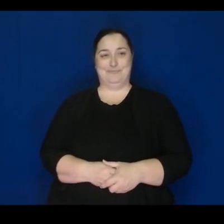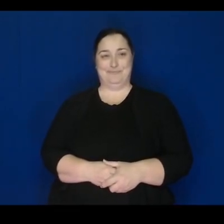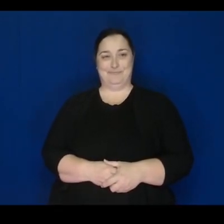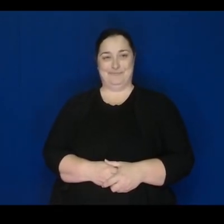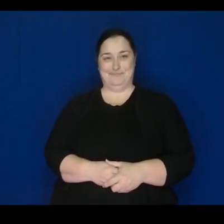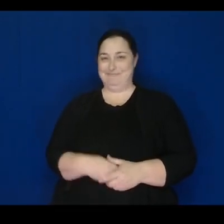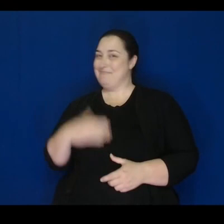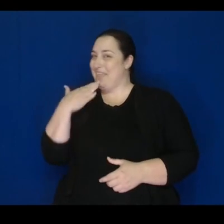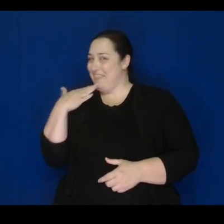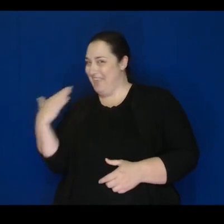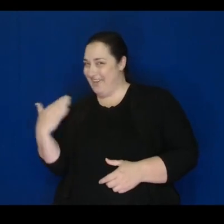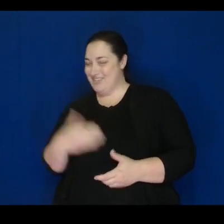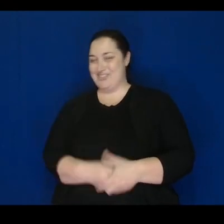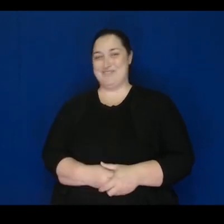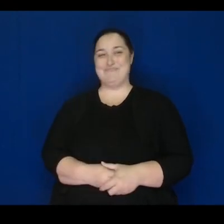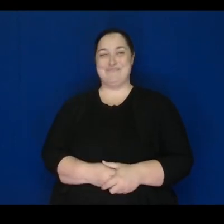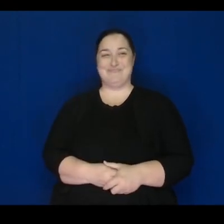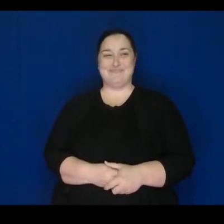Thank you, Krystal.